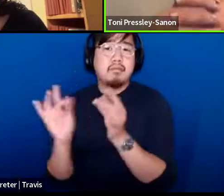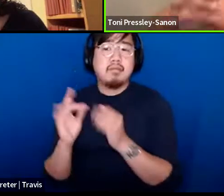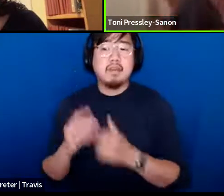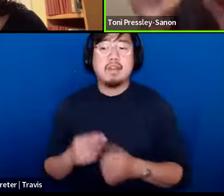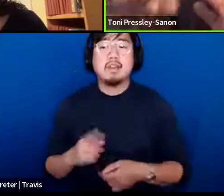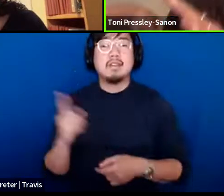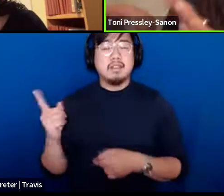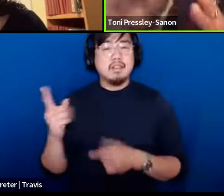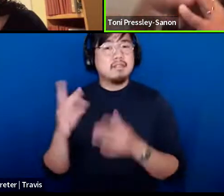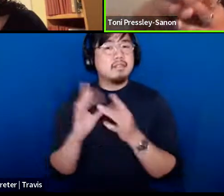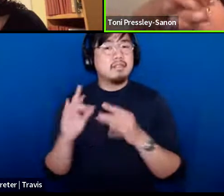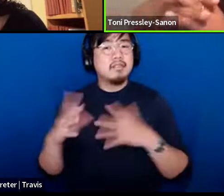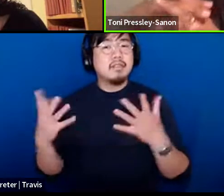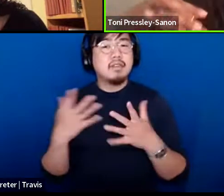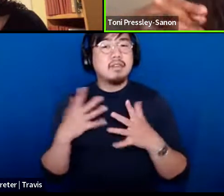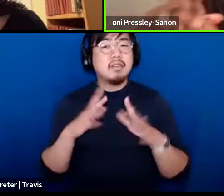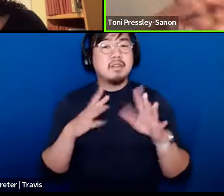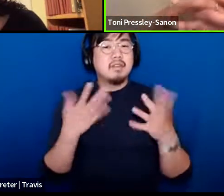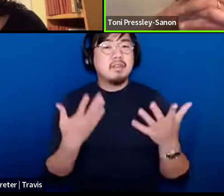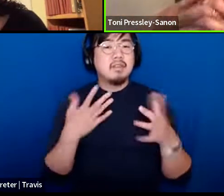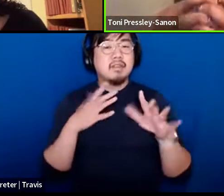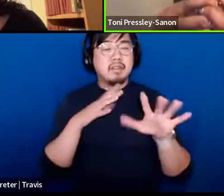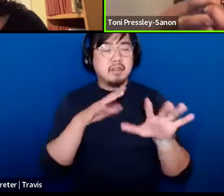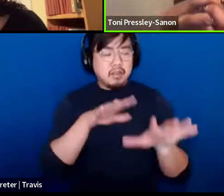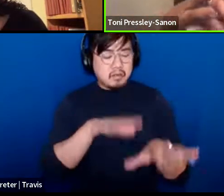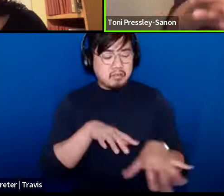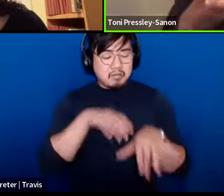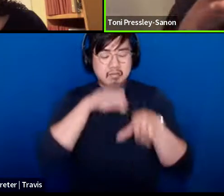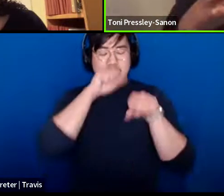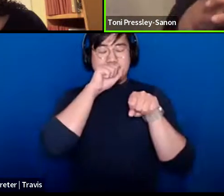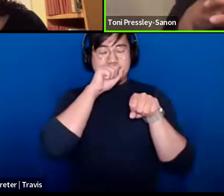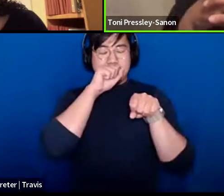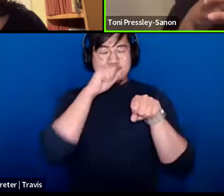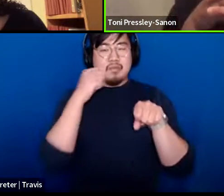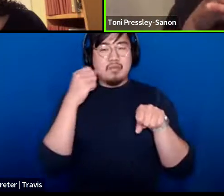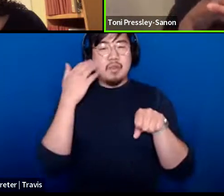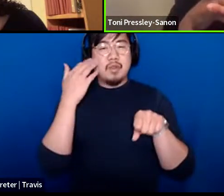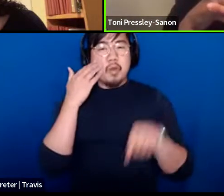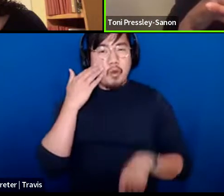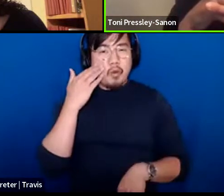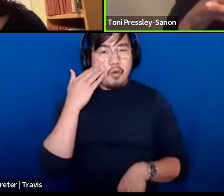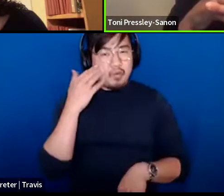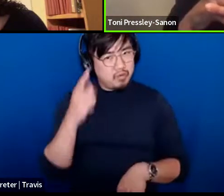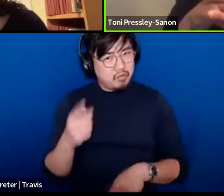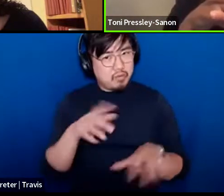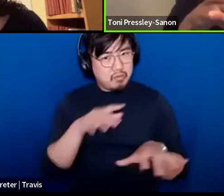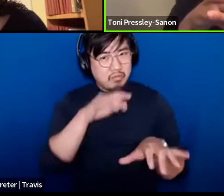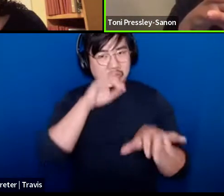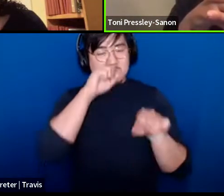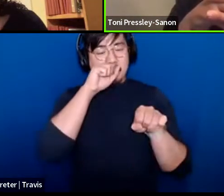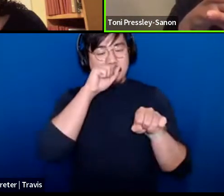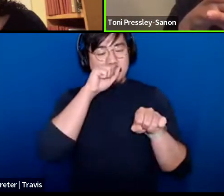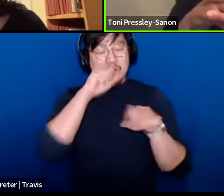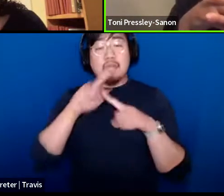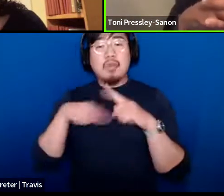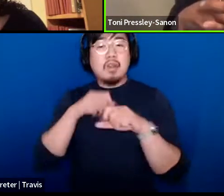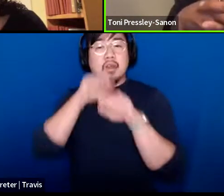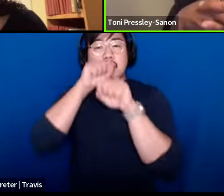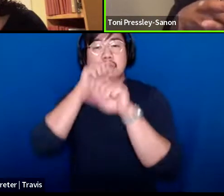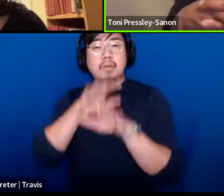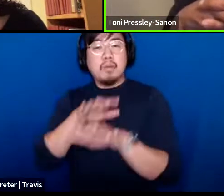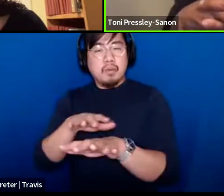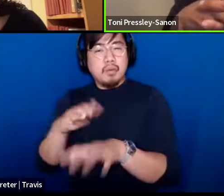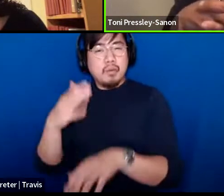are breathing in. Breathe out, know that you are breathing out. And I would also say that you mentioned